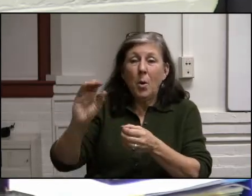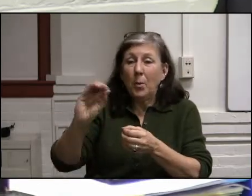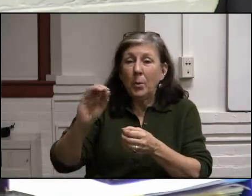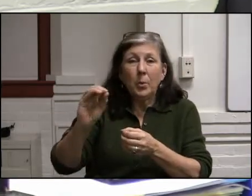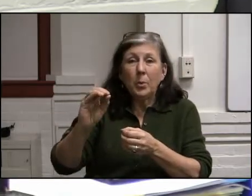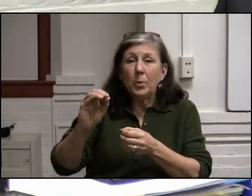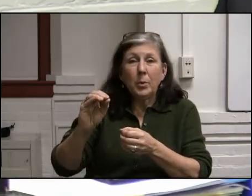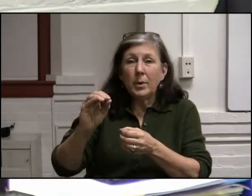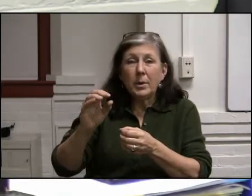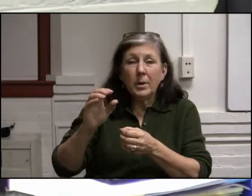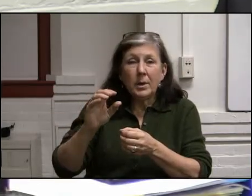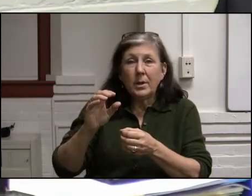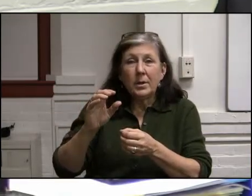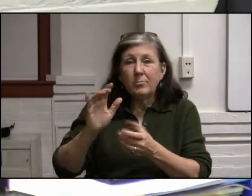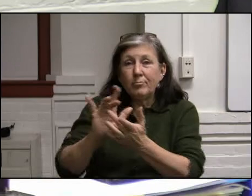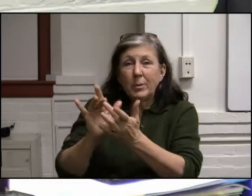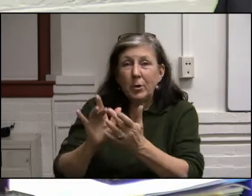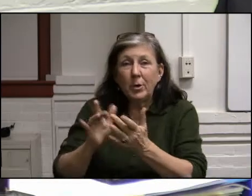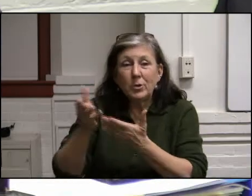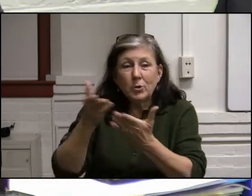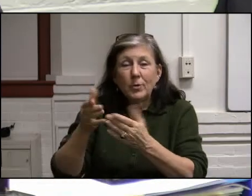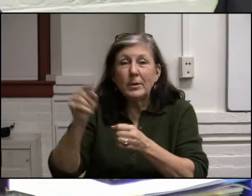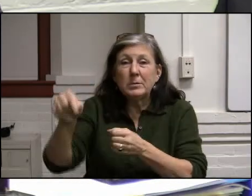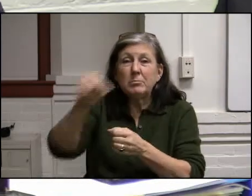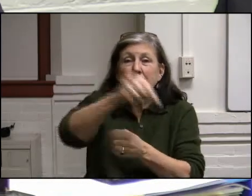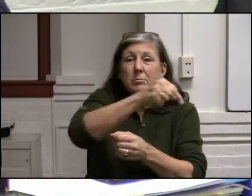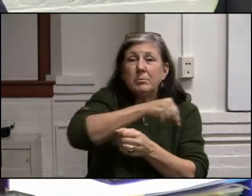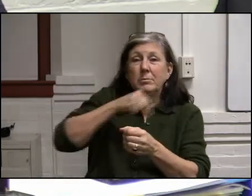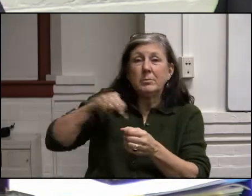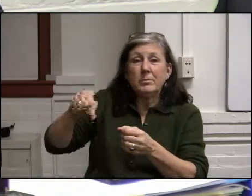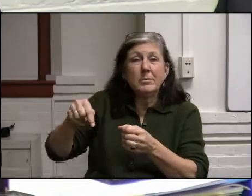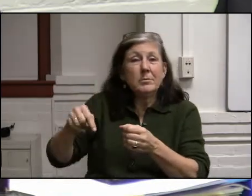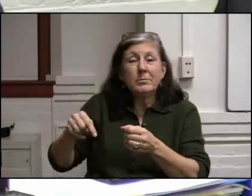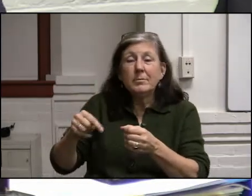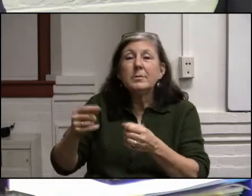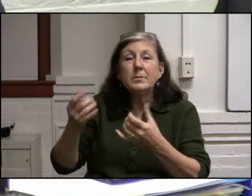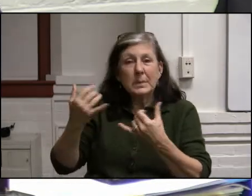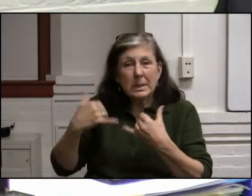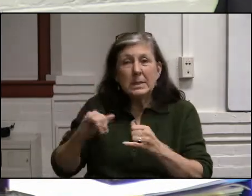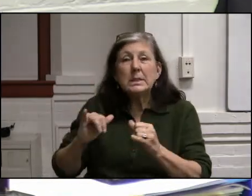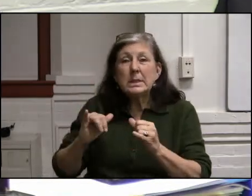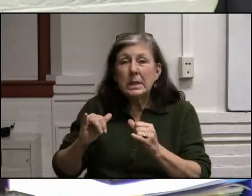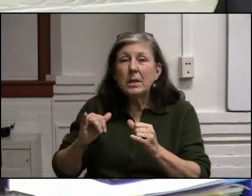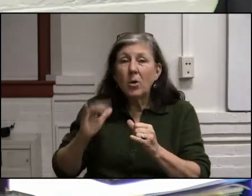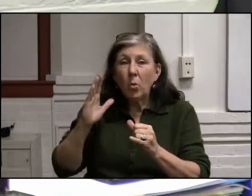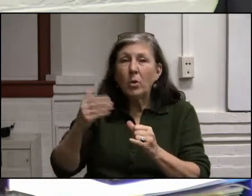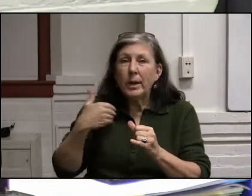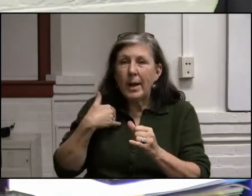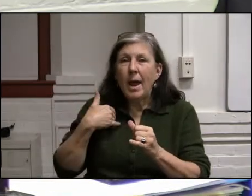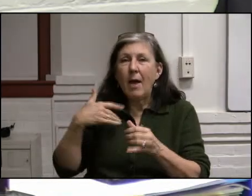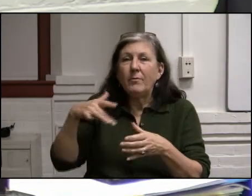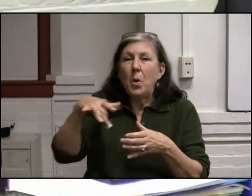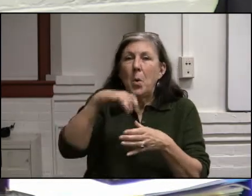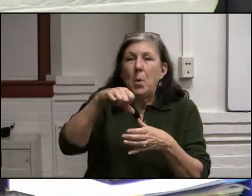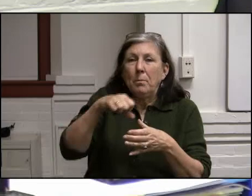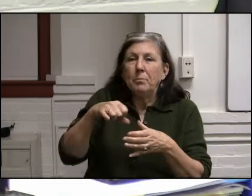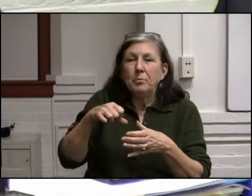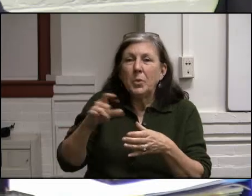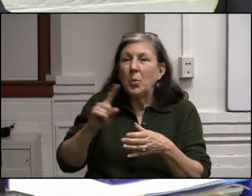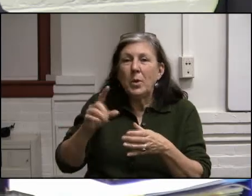by the major carriers. And so there still would in fact be a donut hole, or in our case sort